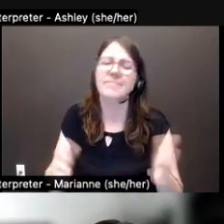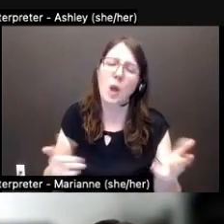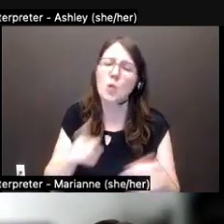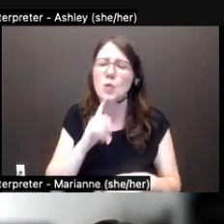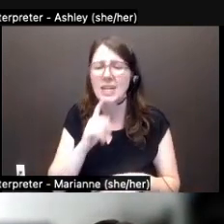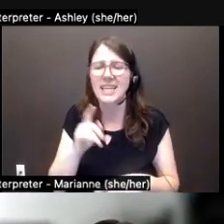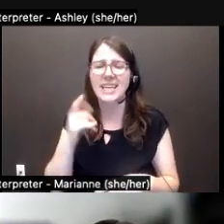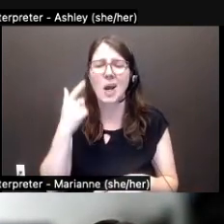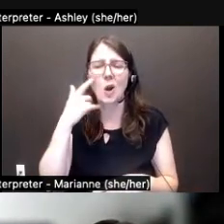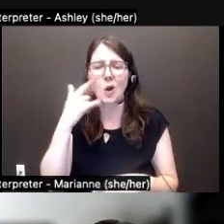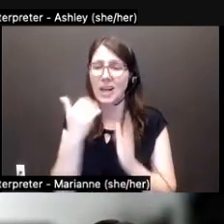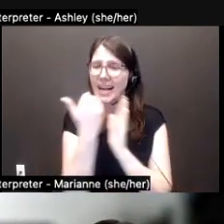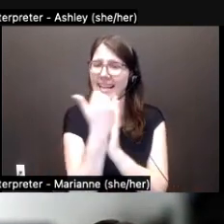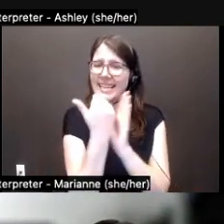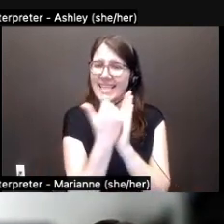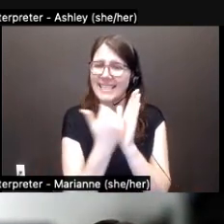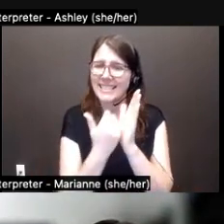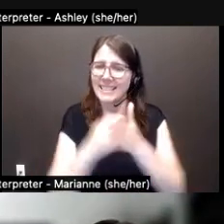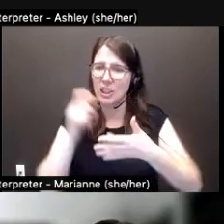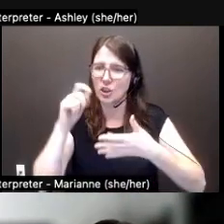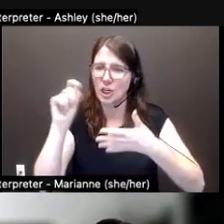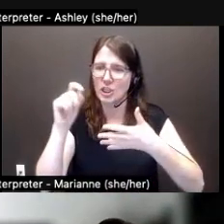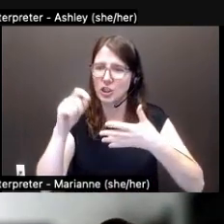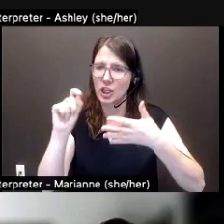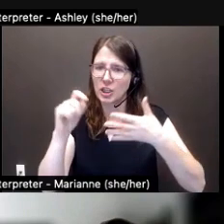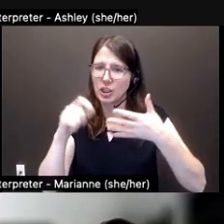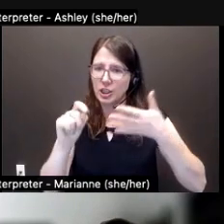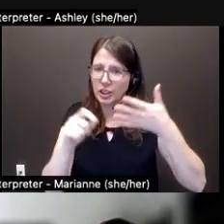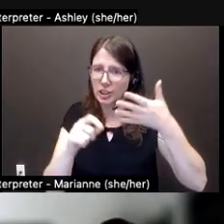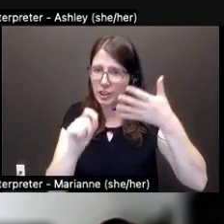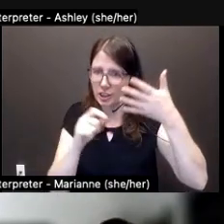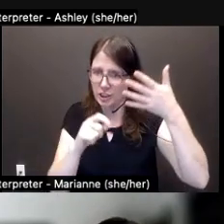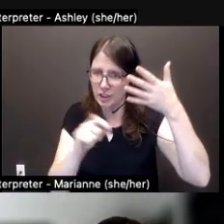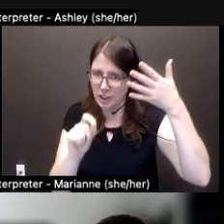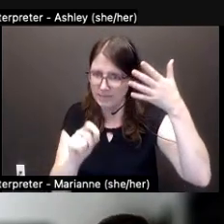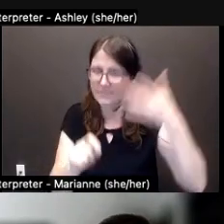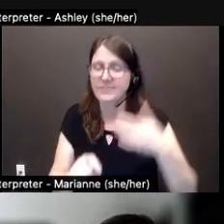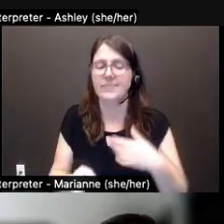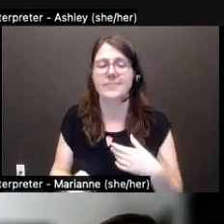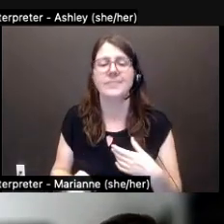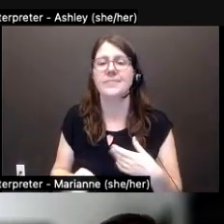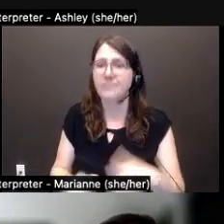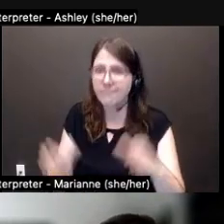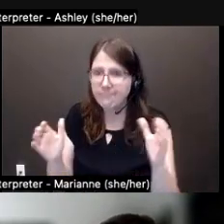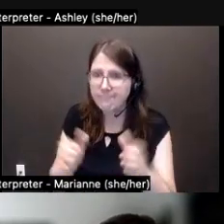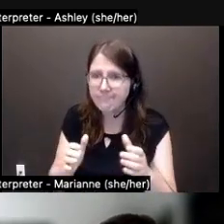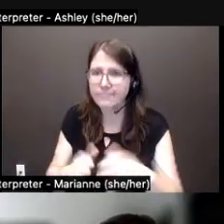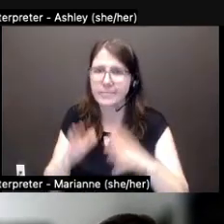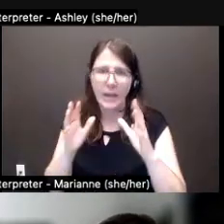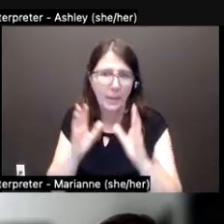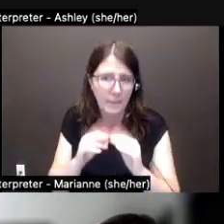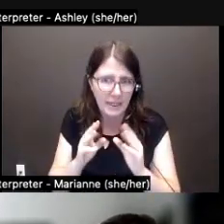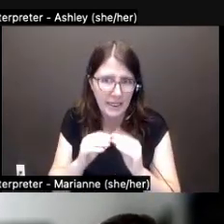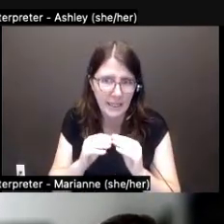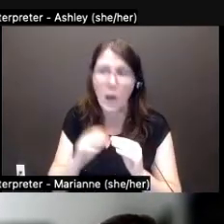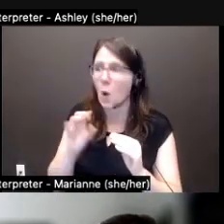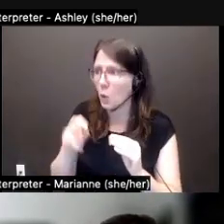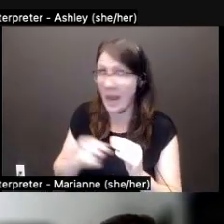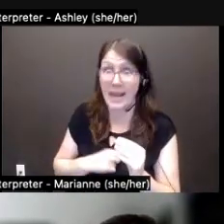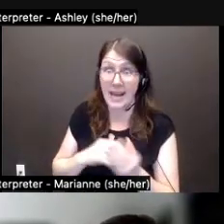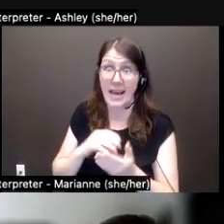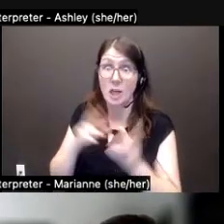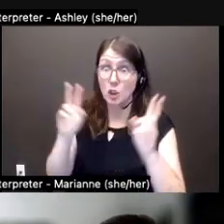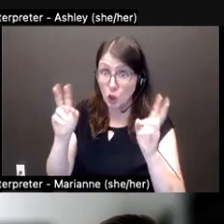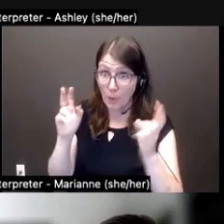us to help us going through the steps. So we meet together and we decide the new recording lesson for